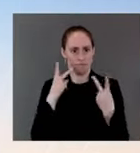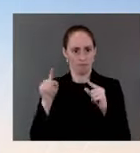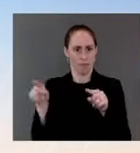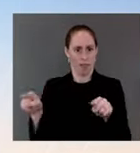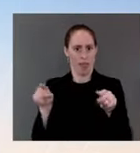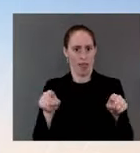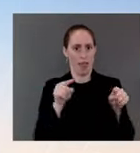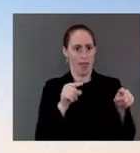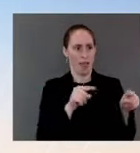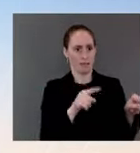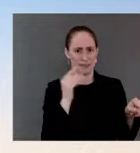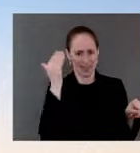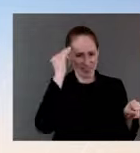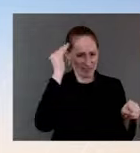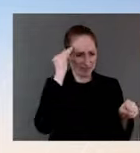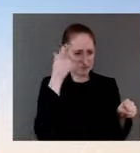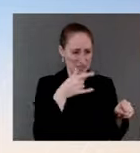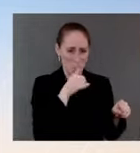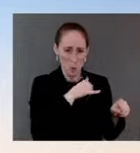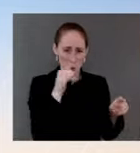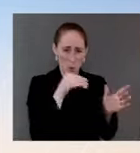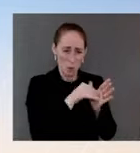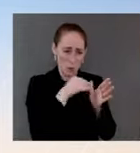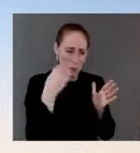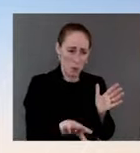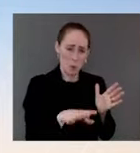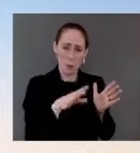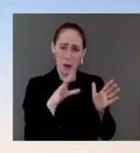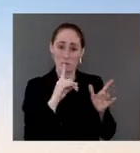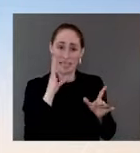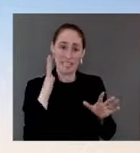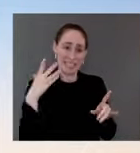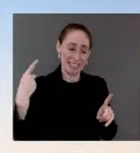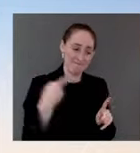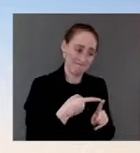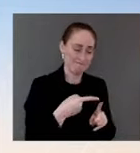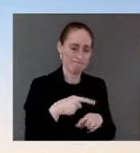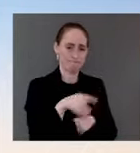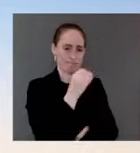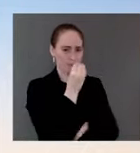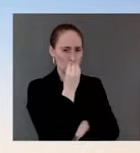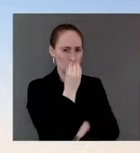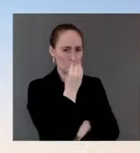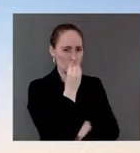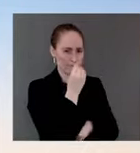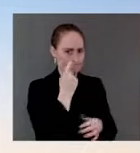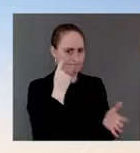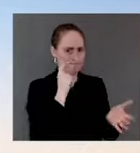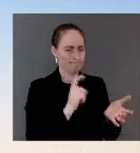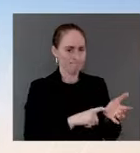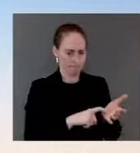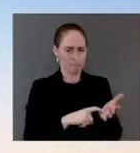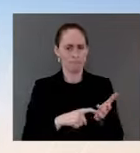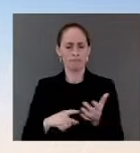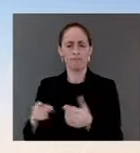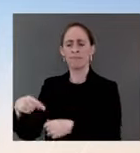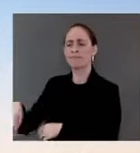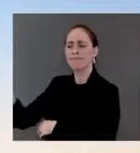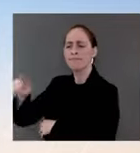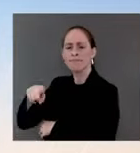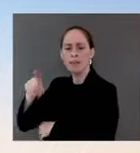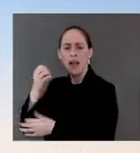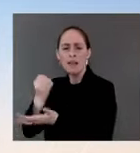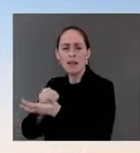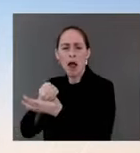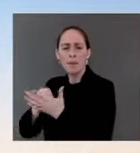the grocery store. 25% of that, our economists or economic experts estimate, is related to meat prices. You buy a